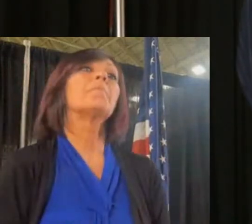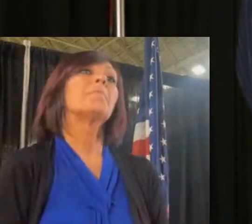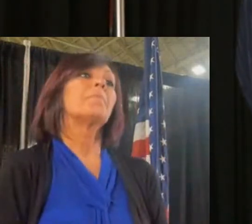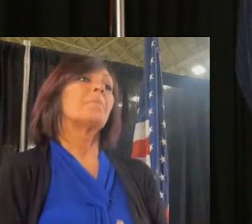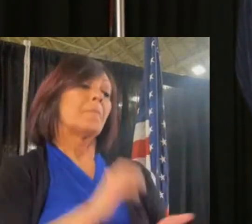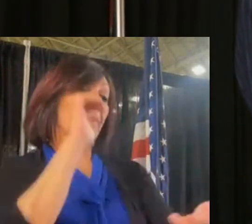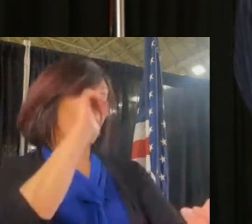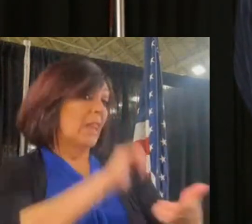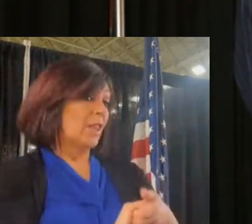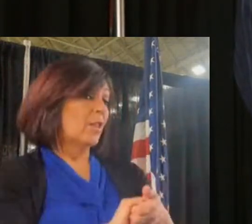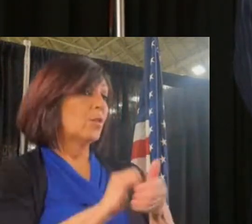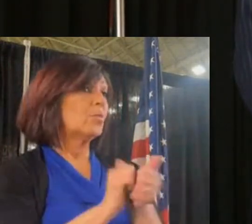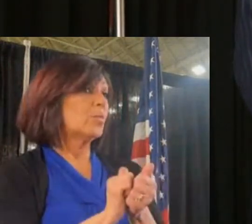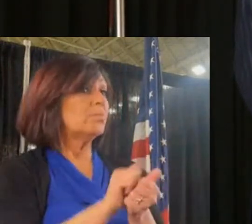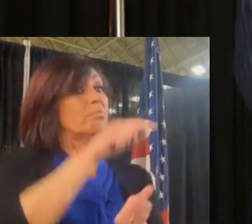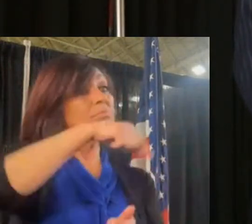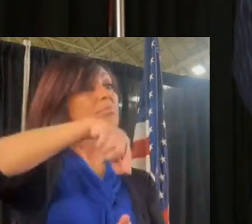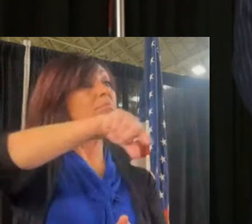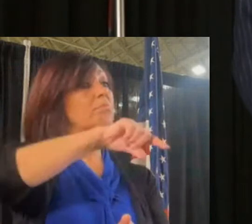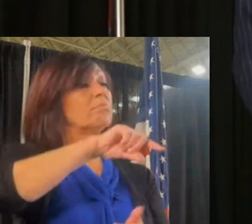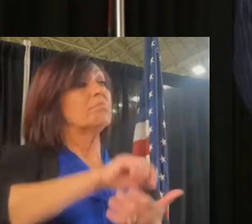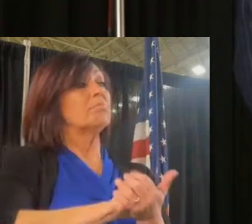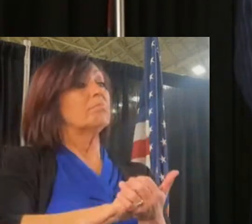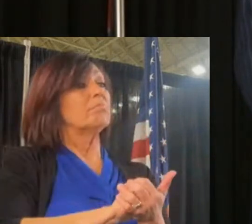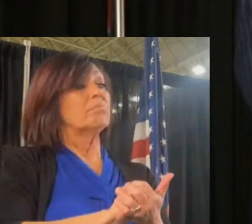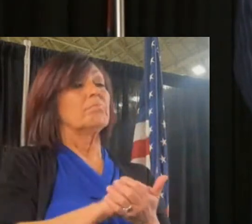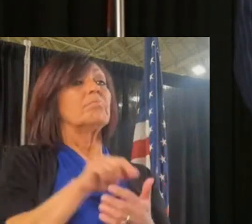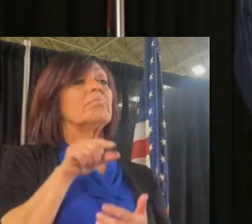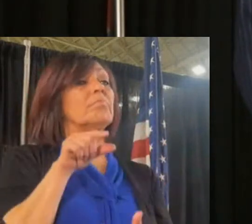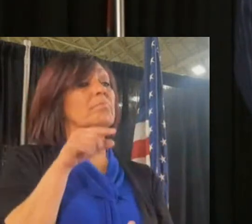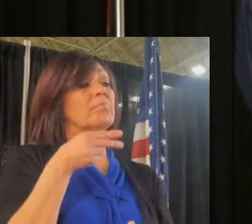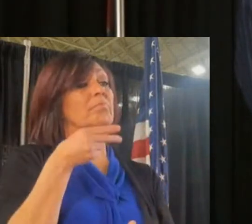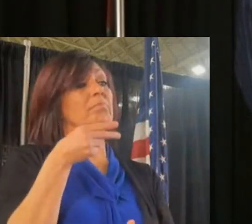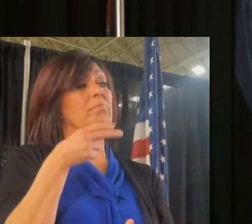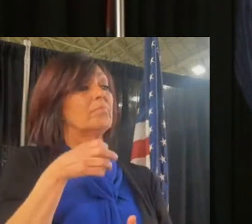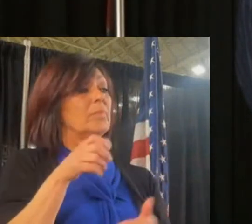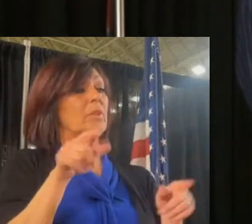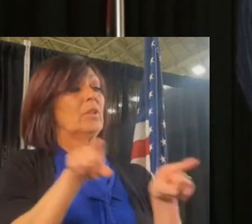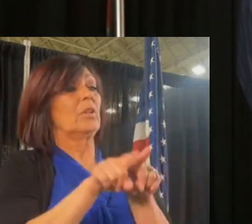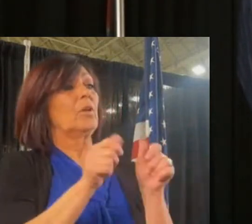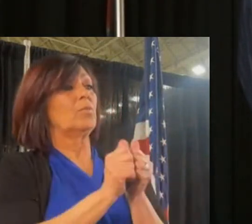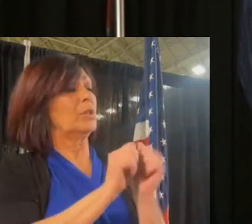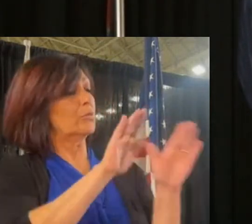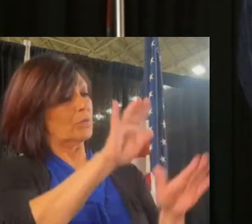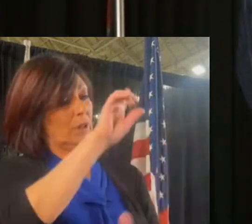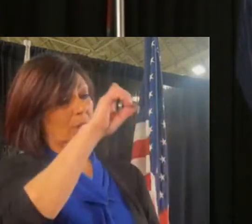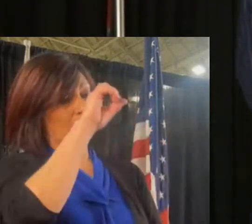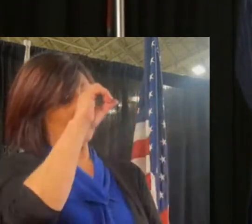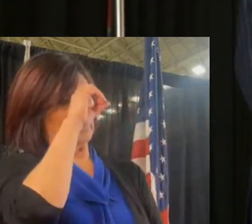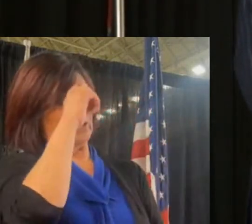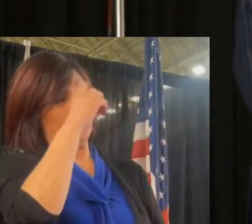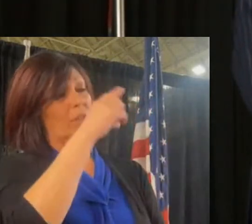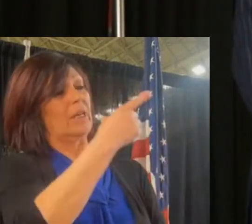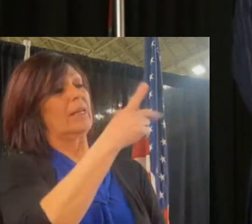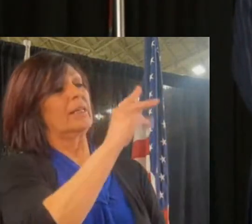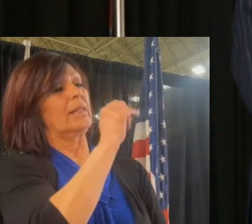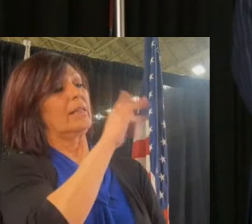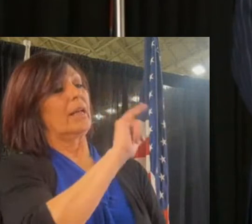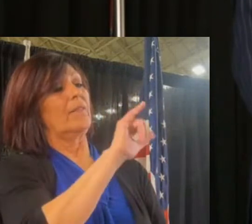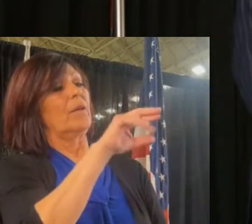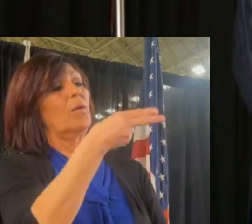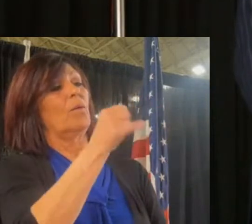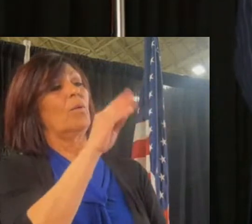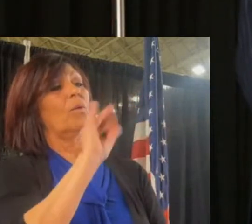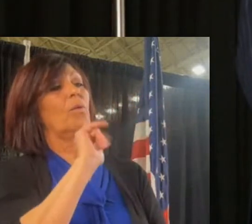in collaboration with his partners, Mark Poloncarz, along with our great governor, Kathy Hochul, and the Pegula